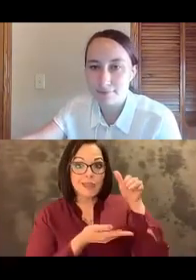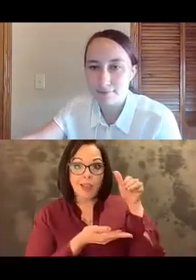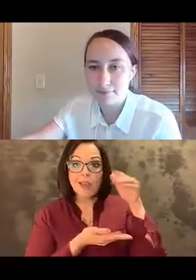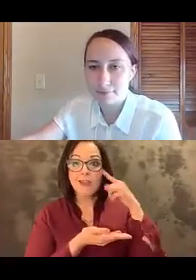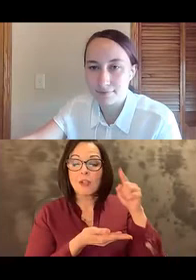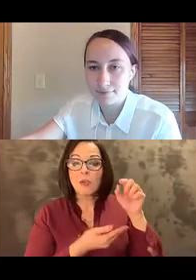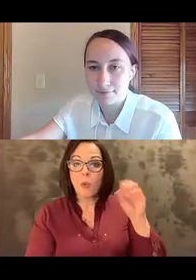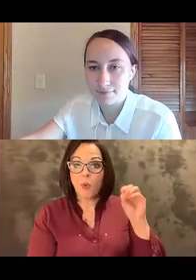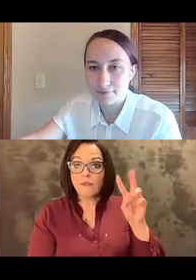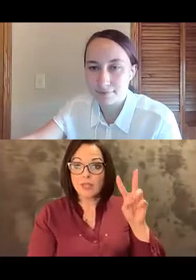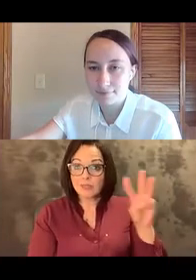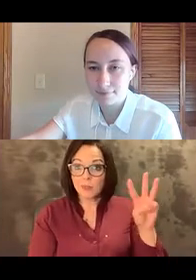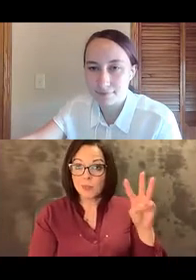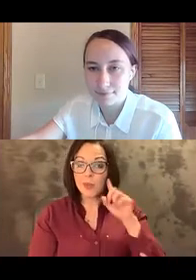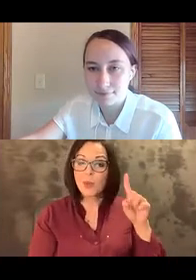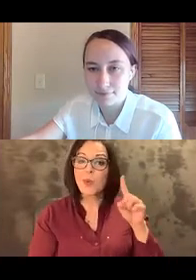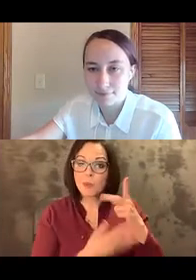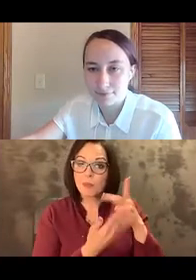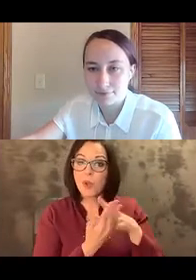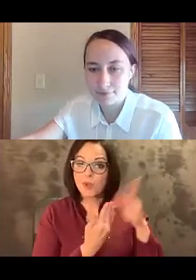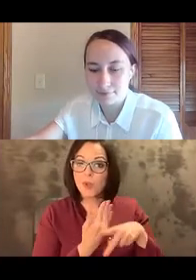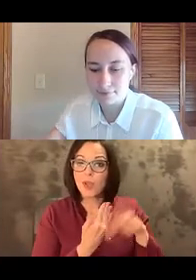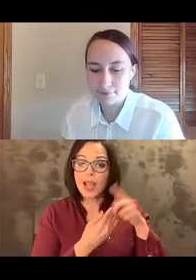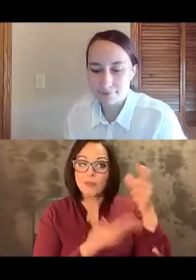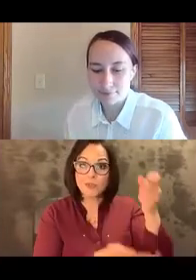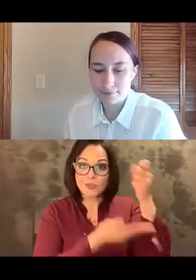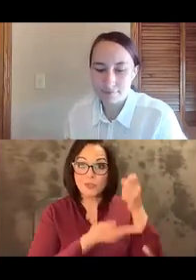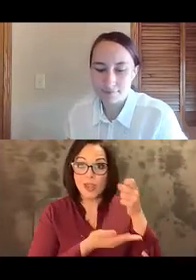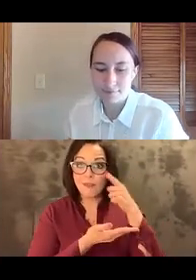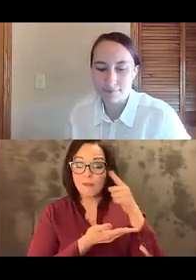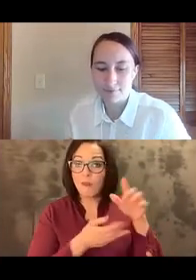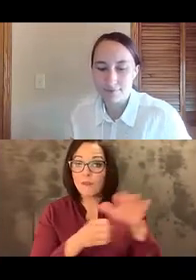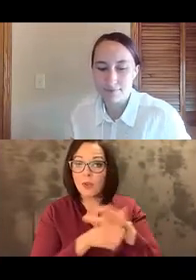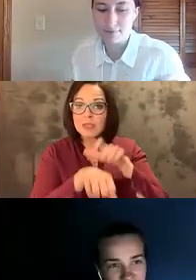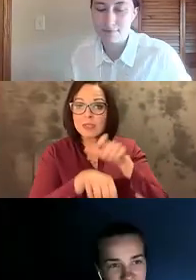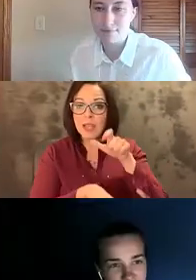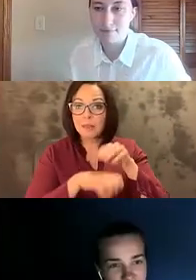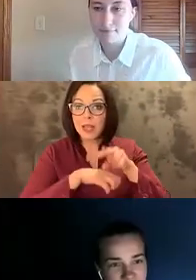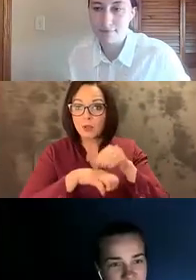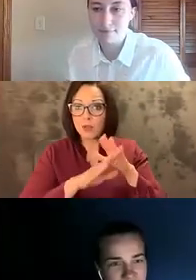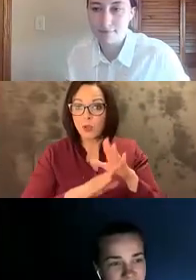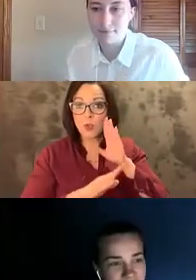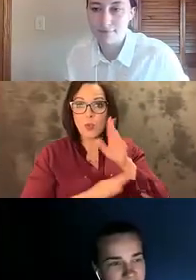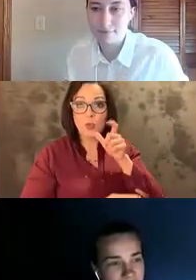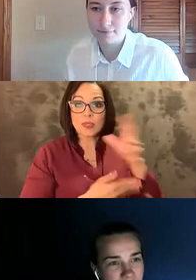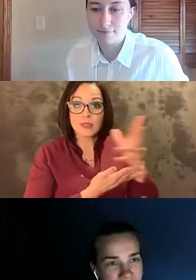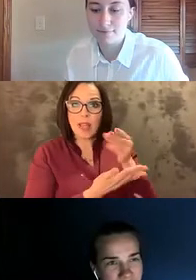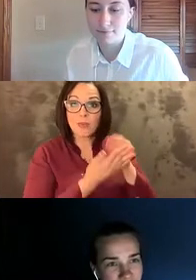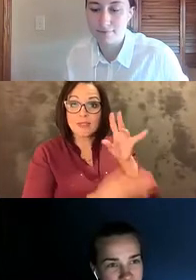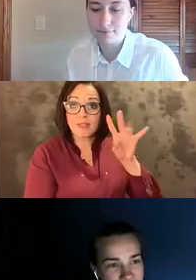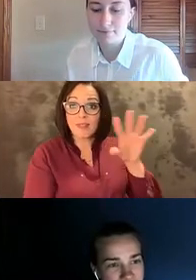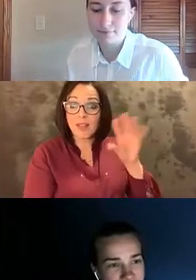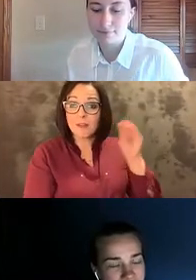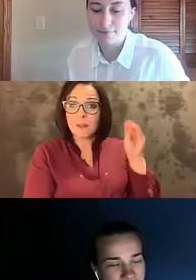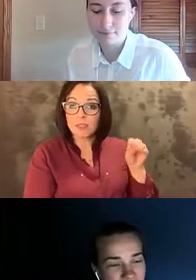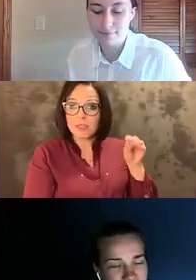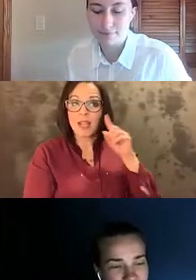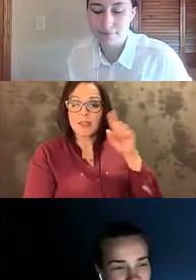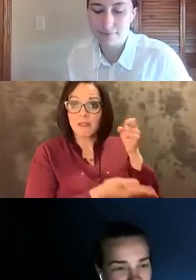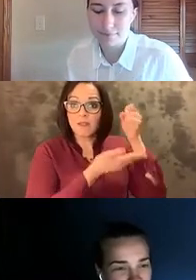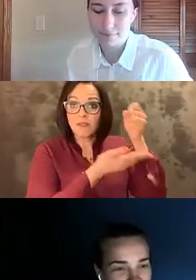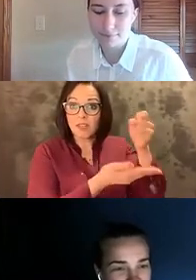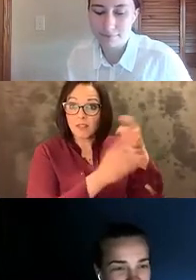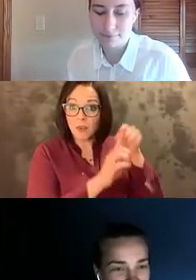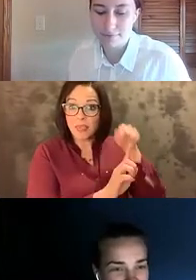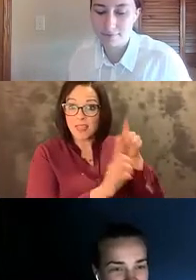OVW program grant for a full-time counselor whose salary is 75% funded by the grant,